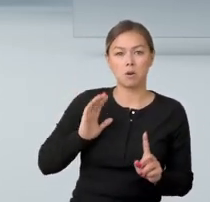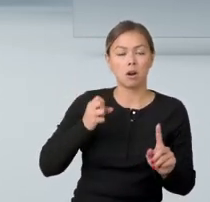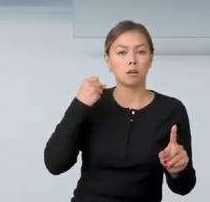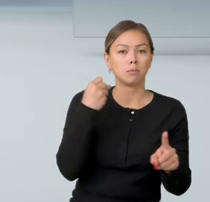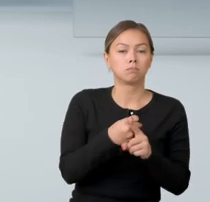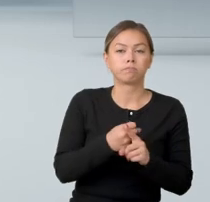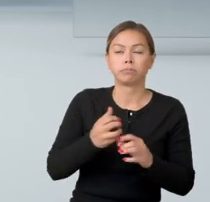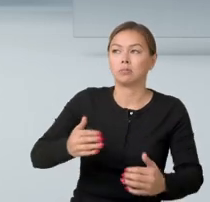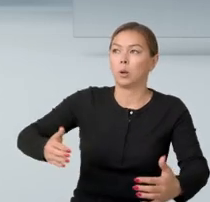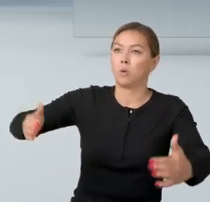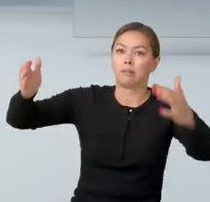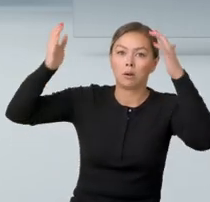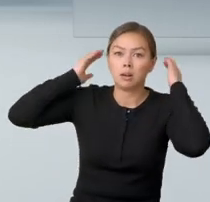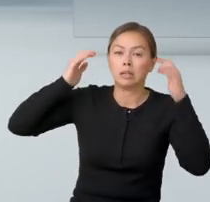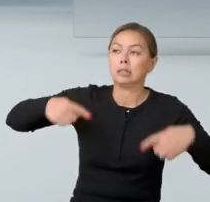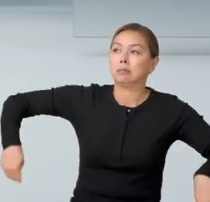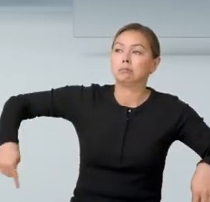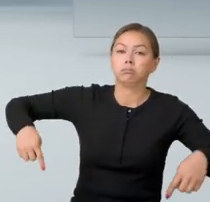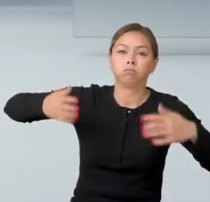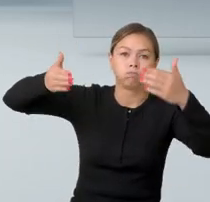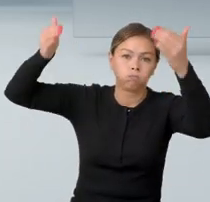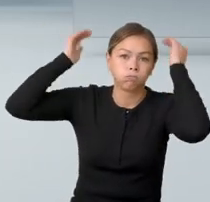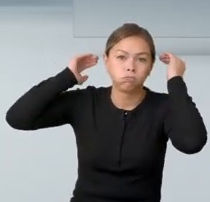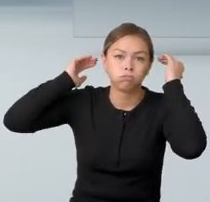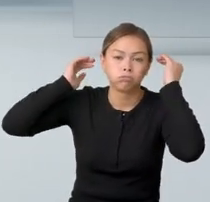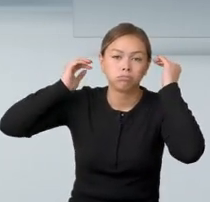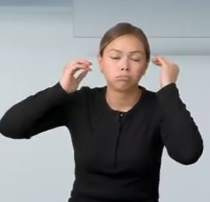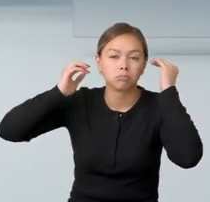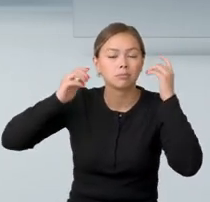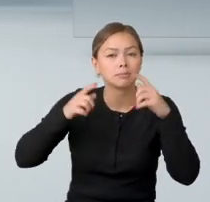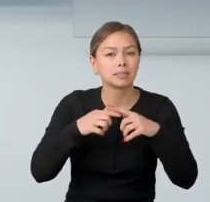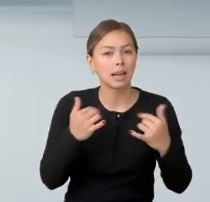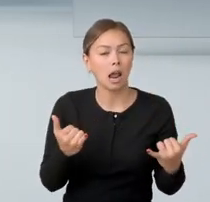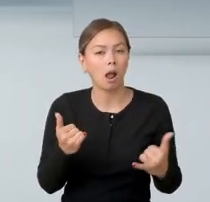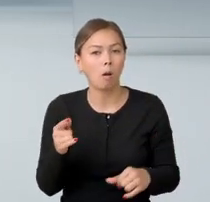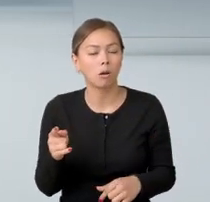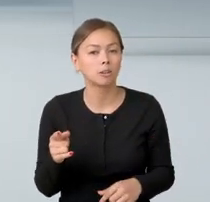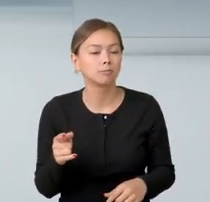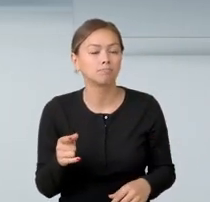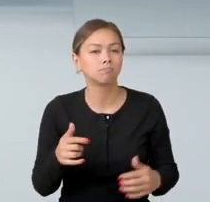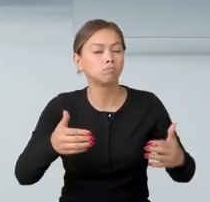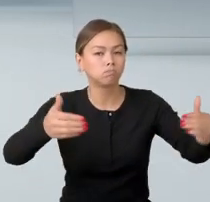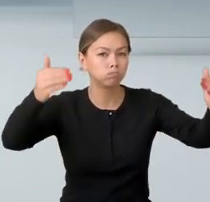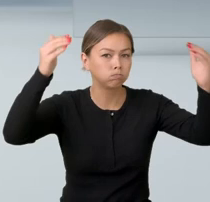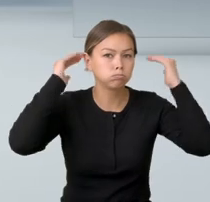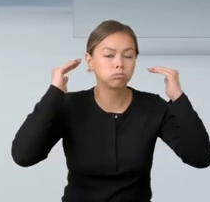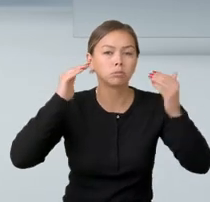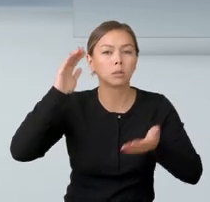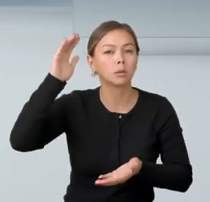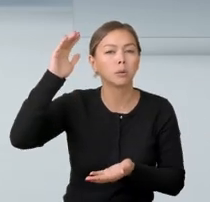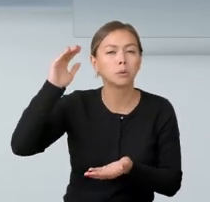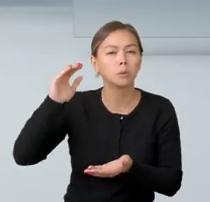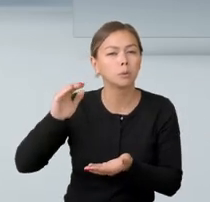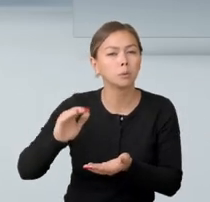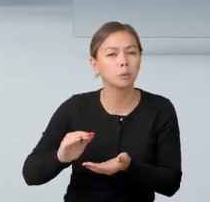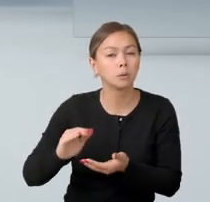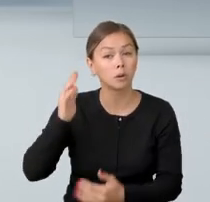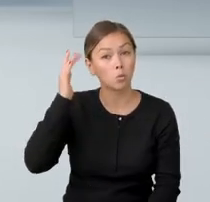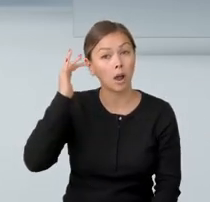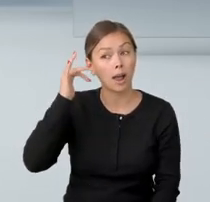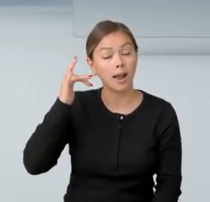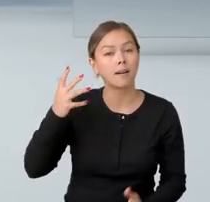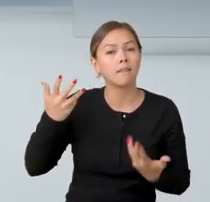in the previous scenario they were frequently overloaded they are no longer overloaded because they are first